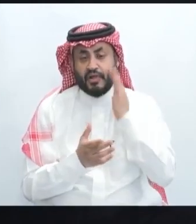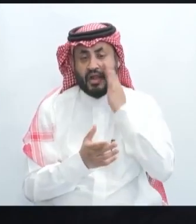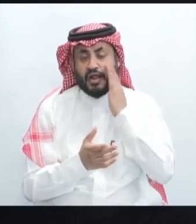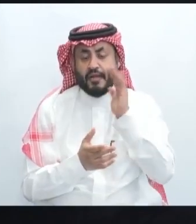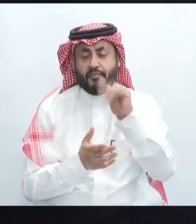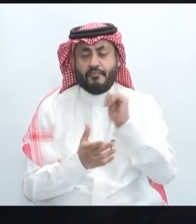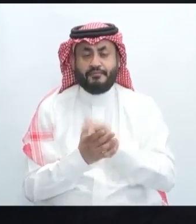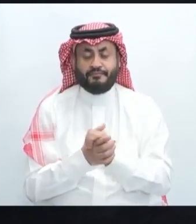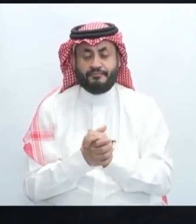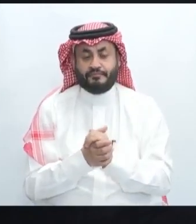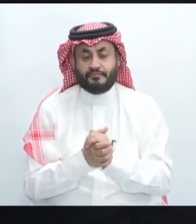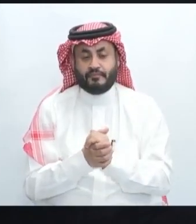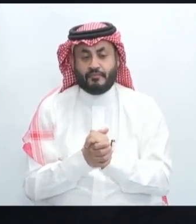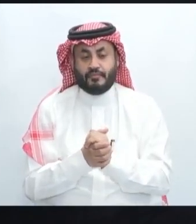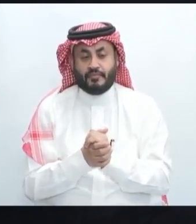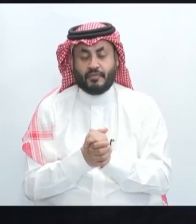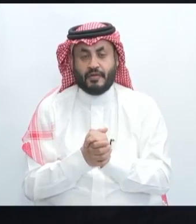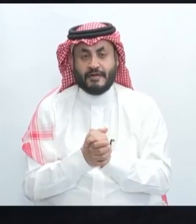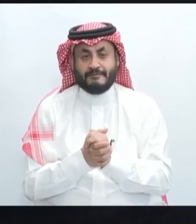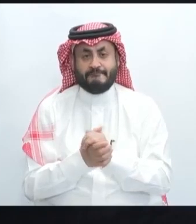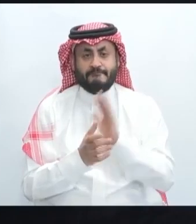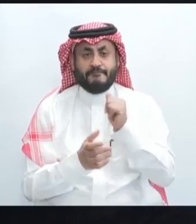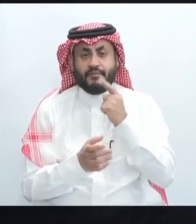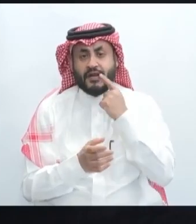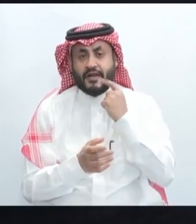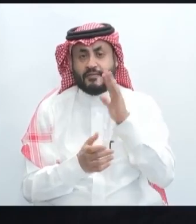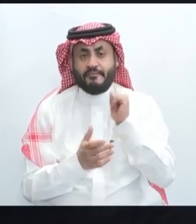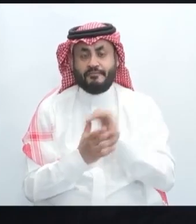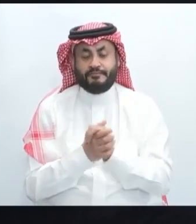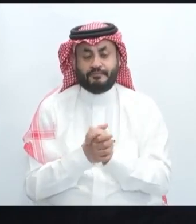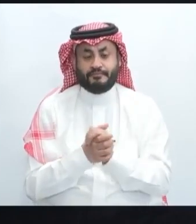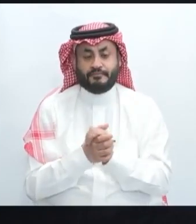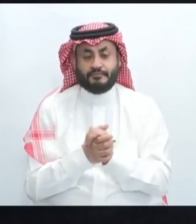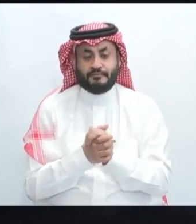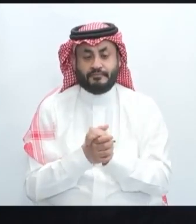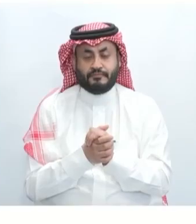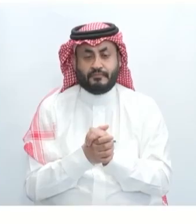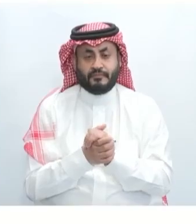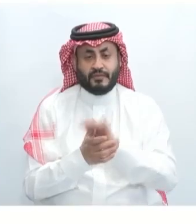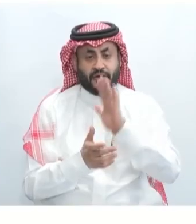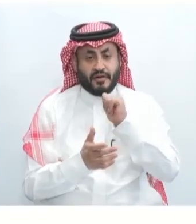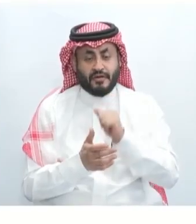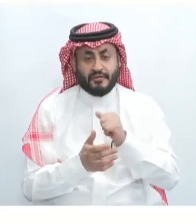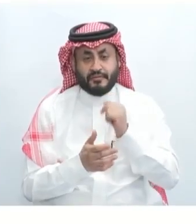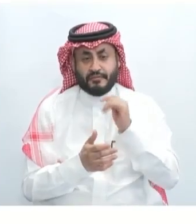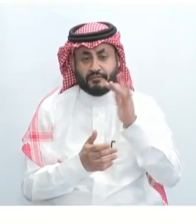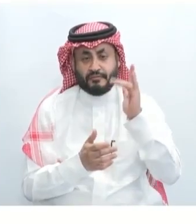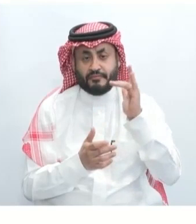not pink. It's not red. It's